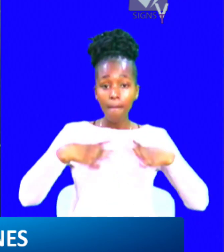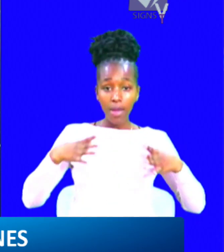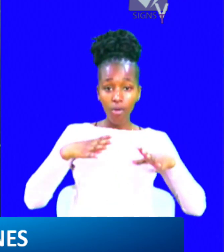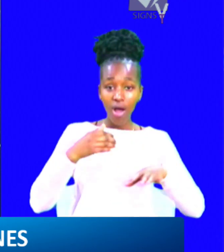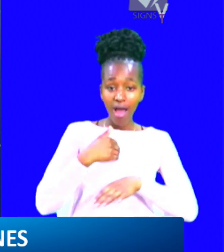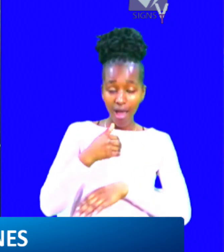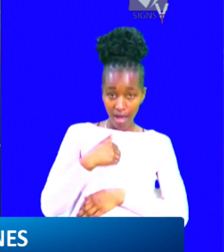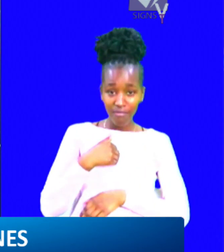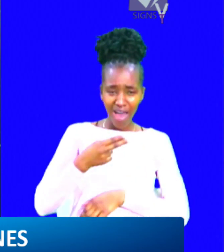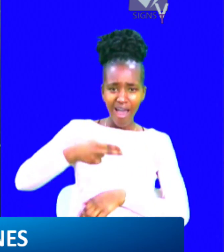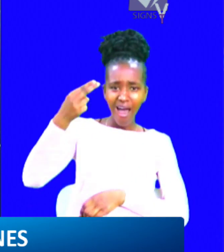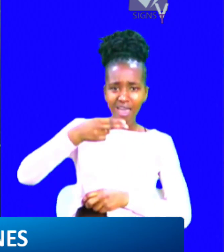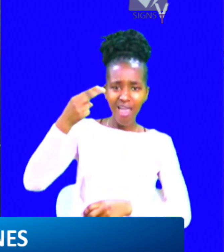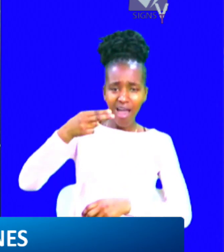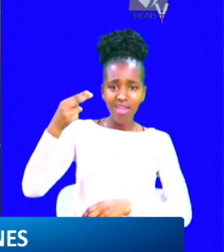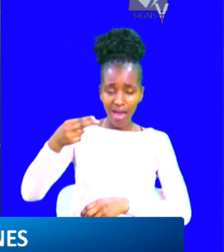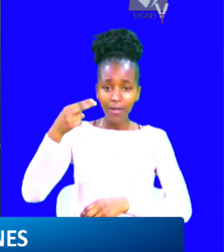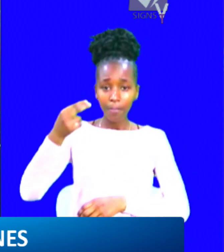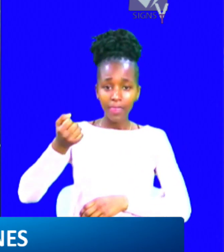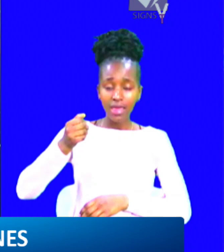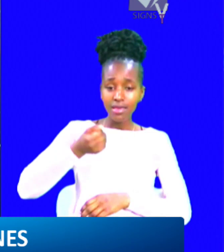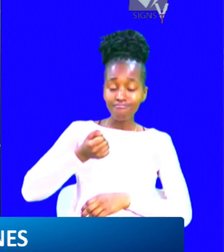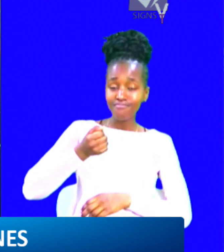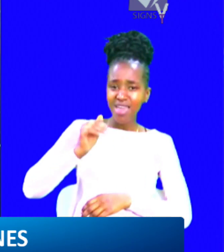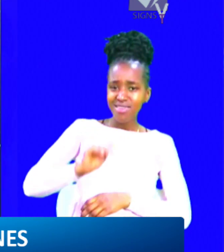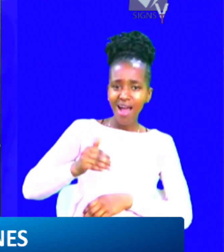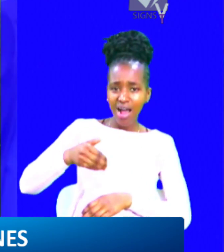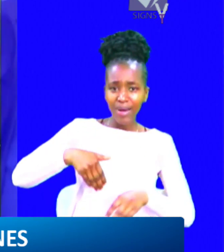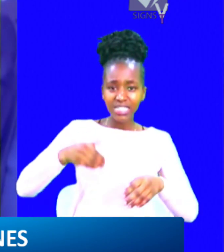of teenage pregnancies and abortion.